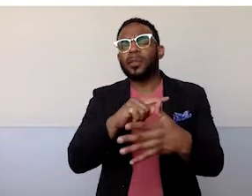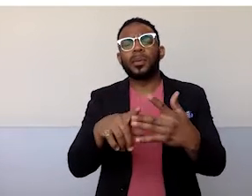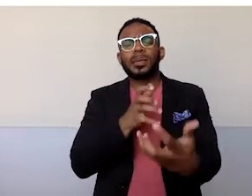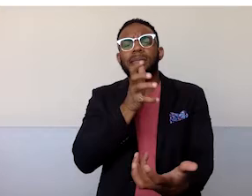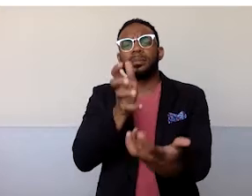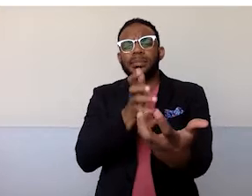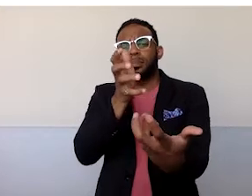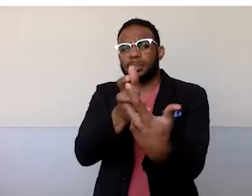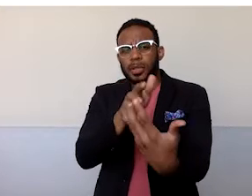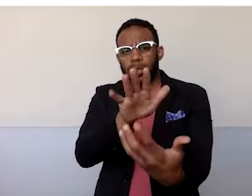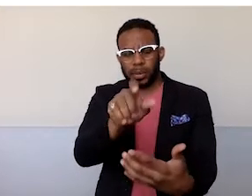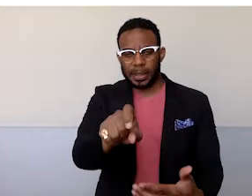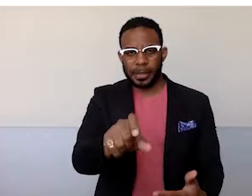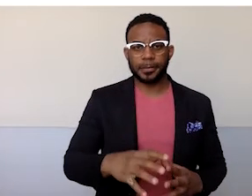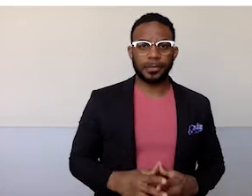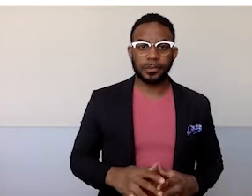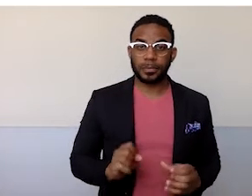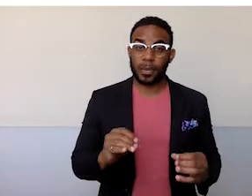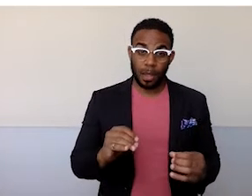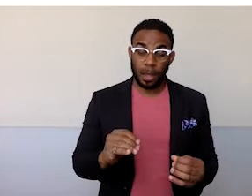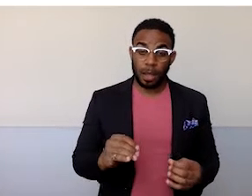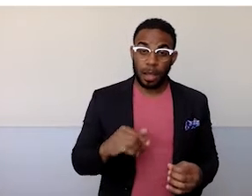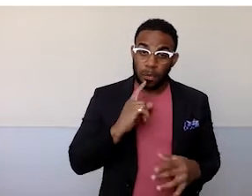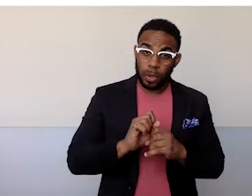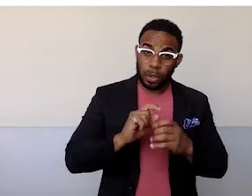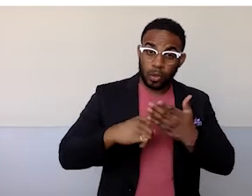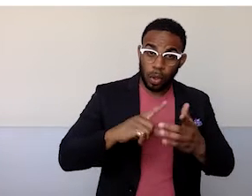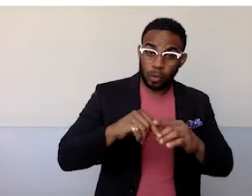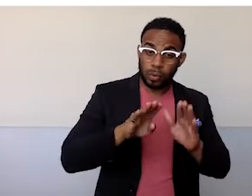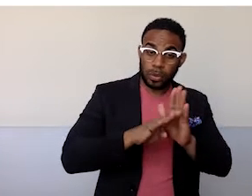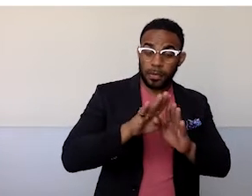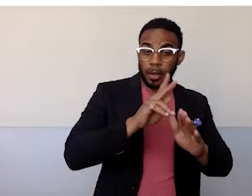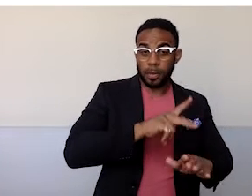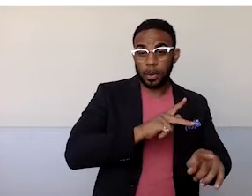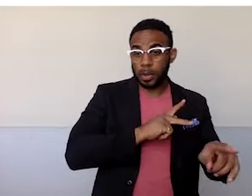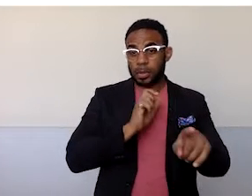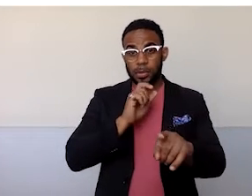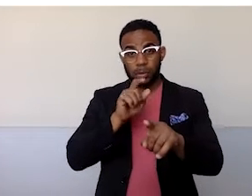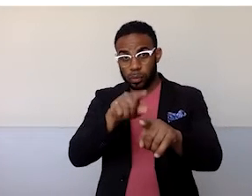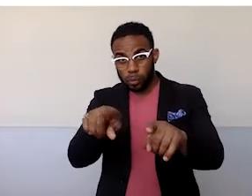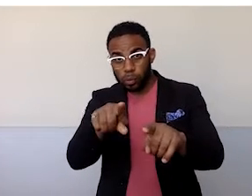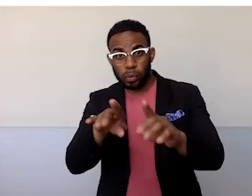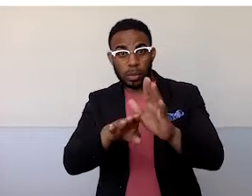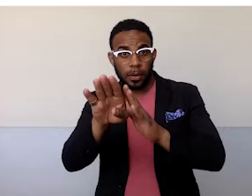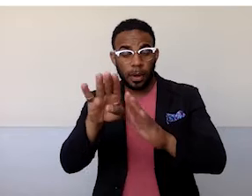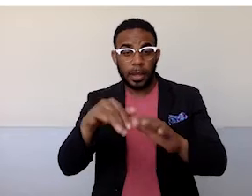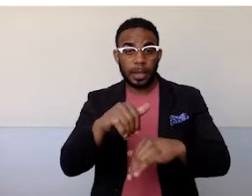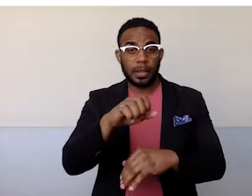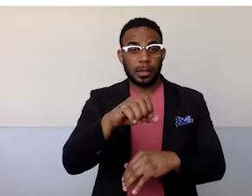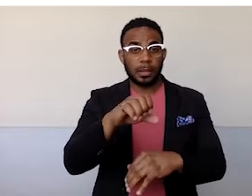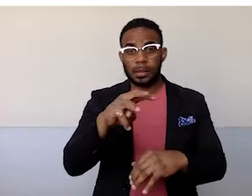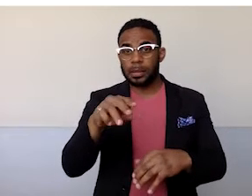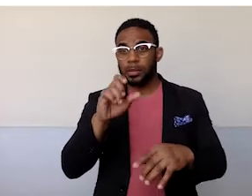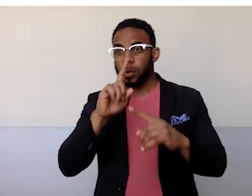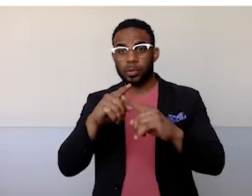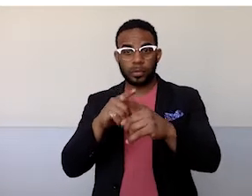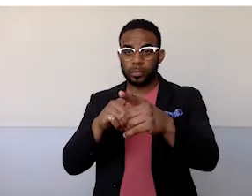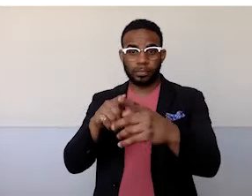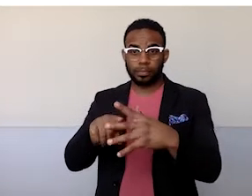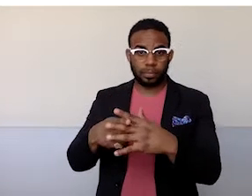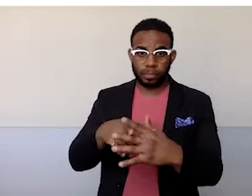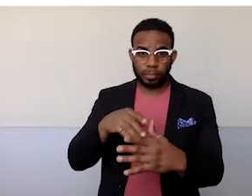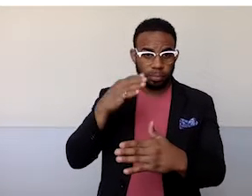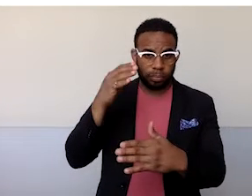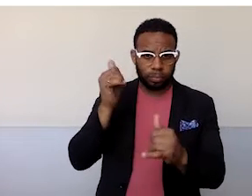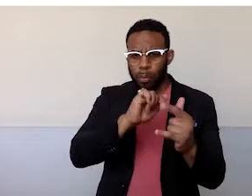suits your make. And so I believe I'm talking to developers here, I'm talking to UI, UX designers, I'm talking to product managers and all of